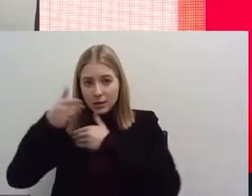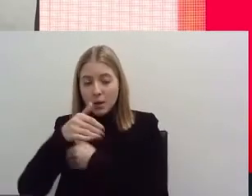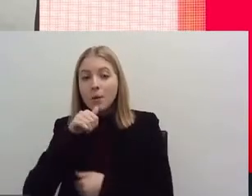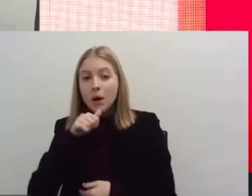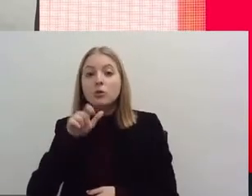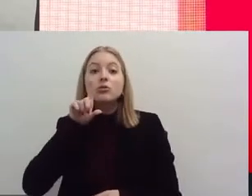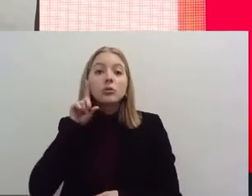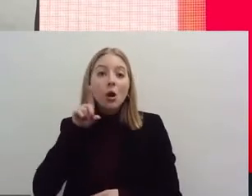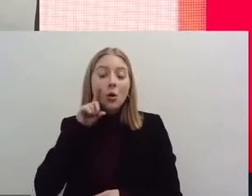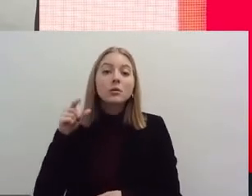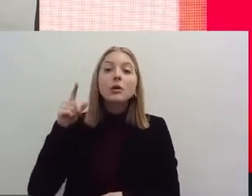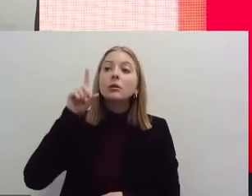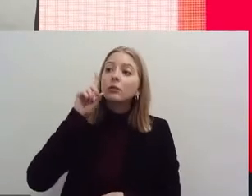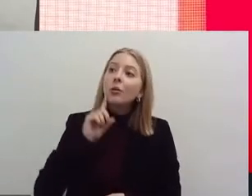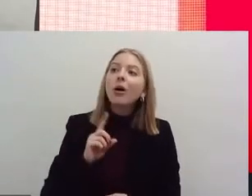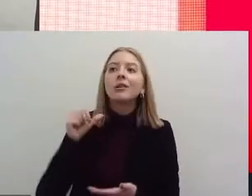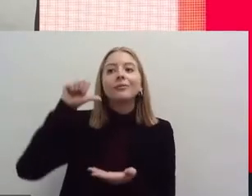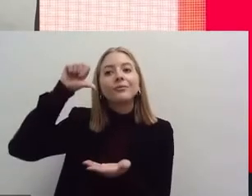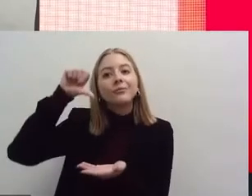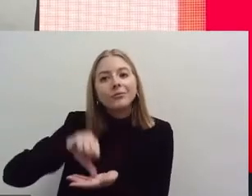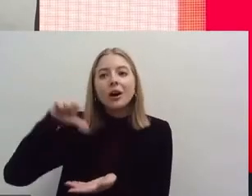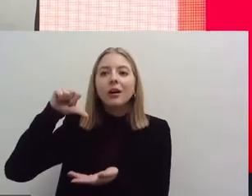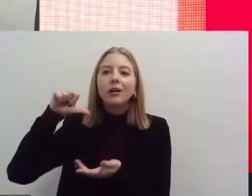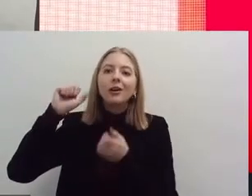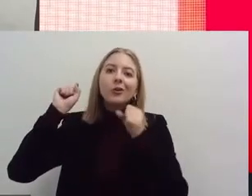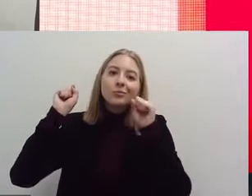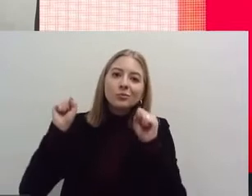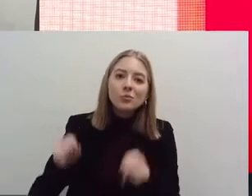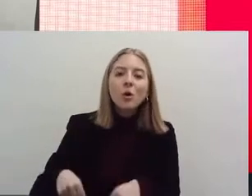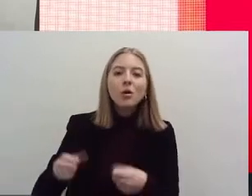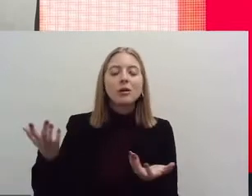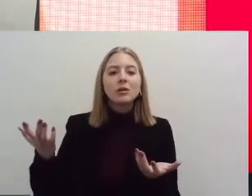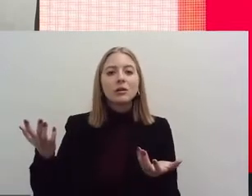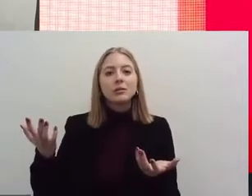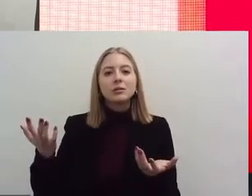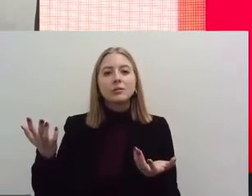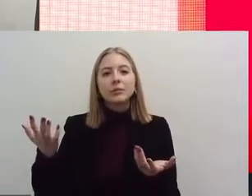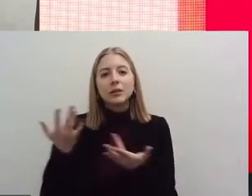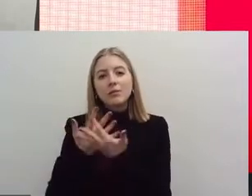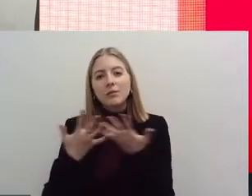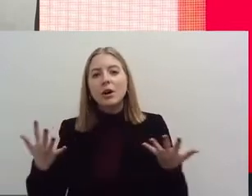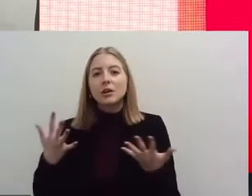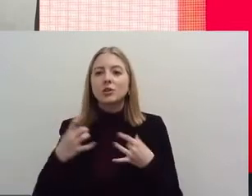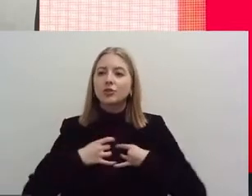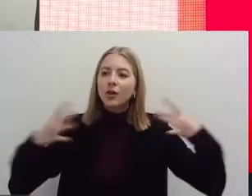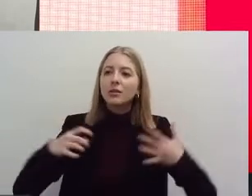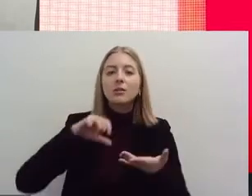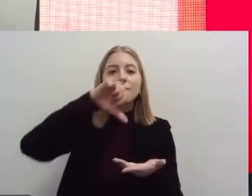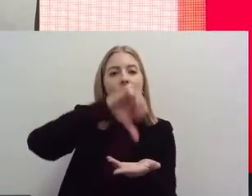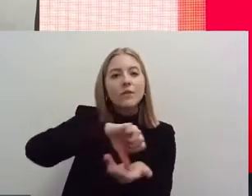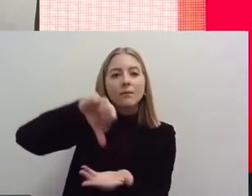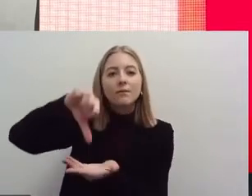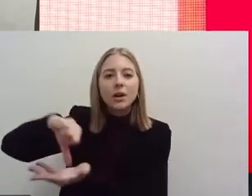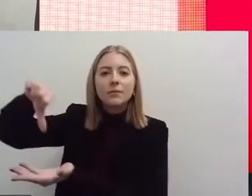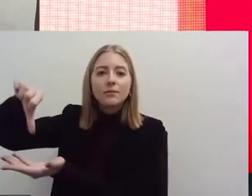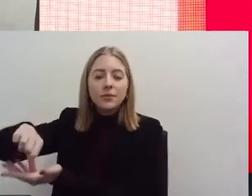learn could go to these places, to schools. Because as Emma said previously, we are quite lucky, all of us